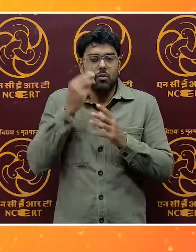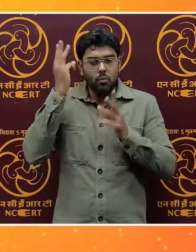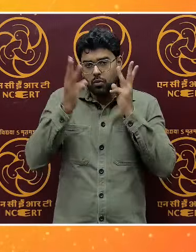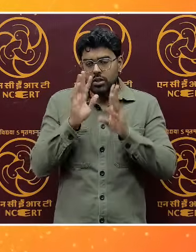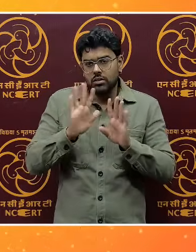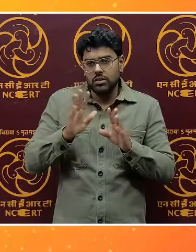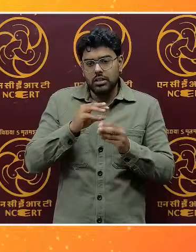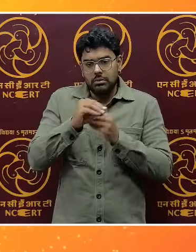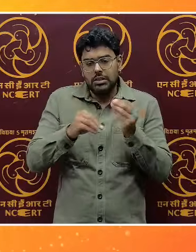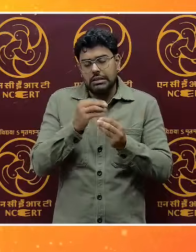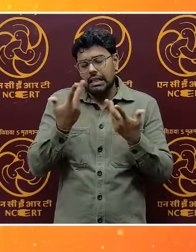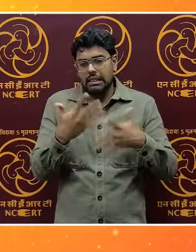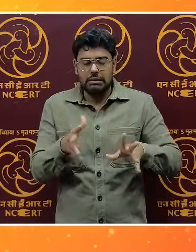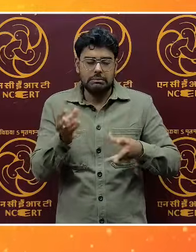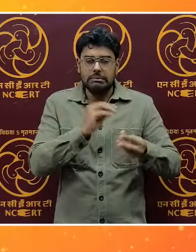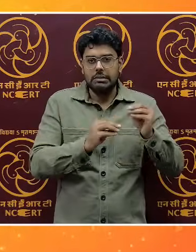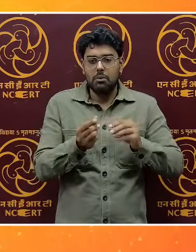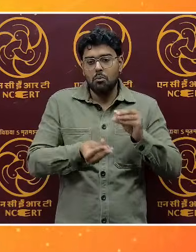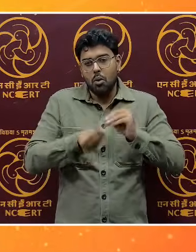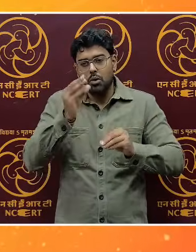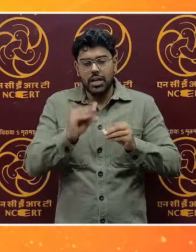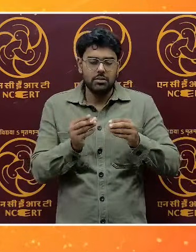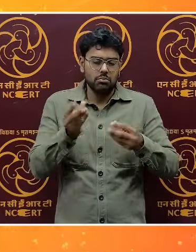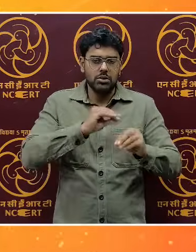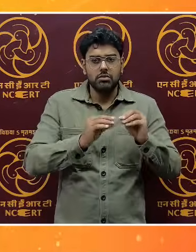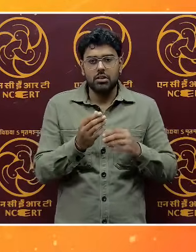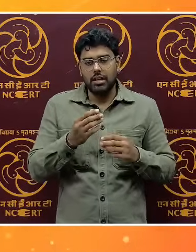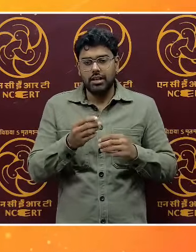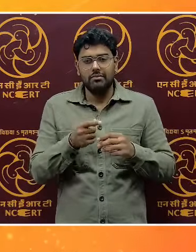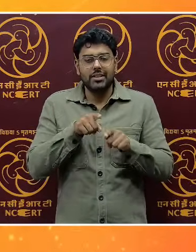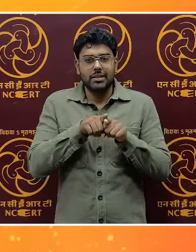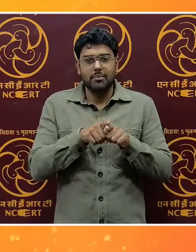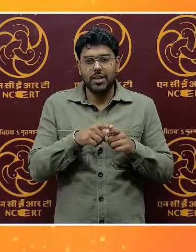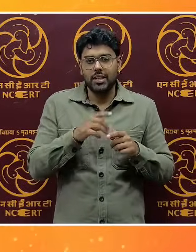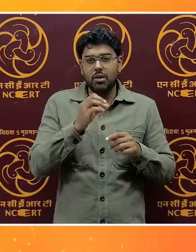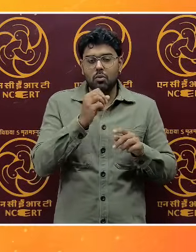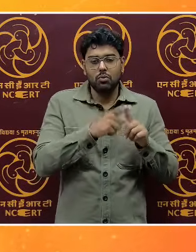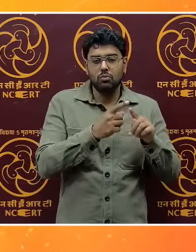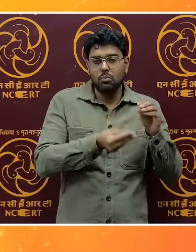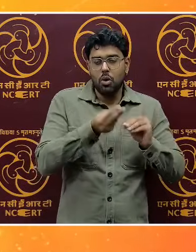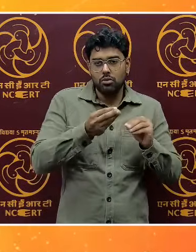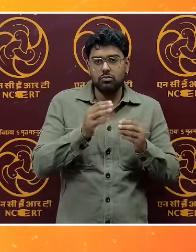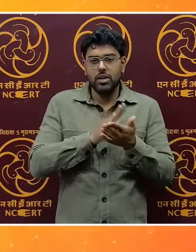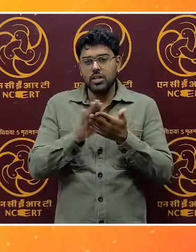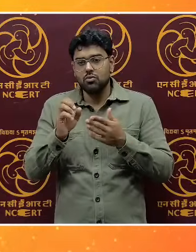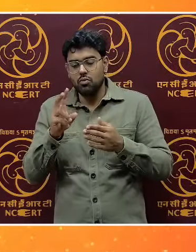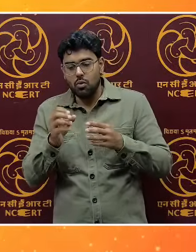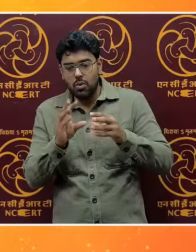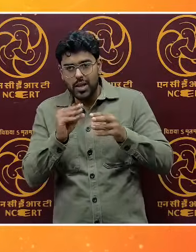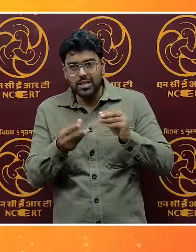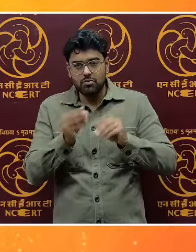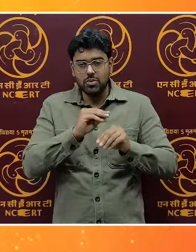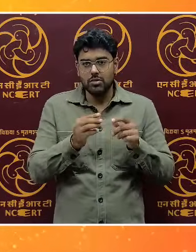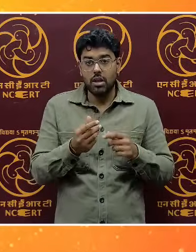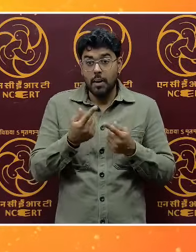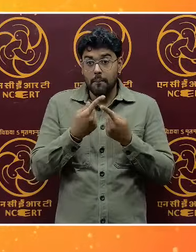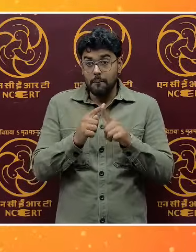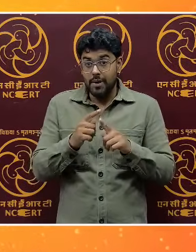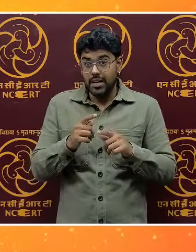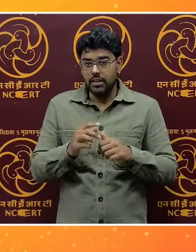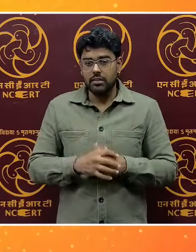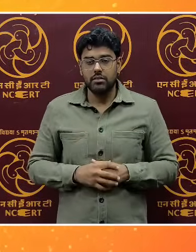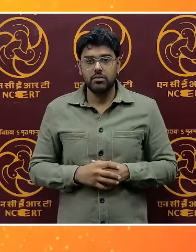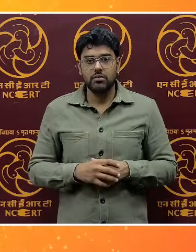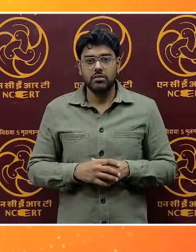fixed ratio, because say we can mix, while preparing the mixture, we can mix the constituent in any ratio.